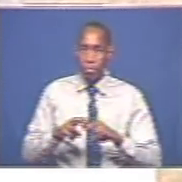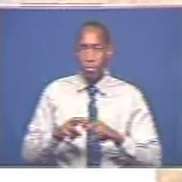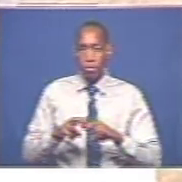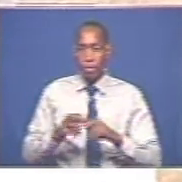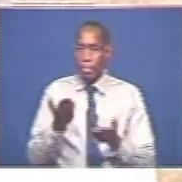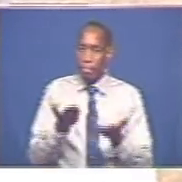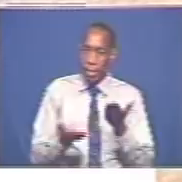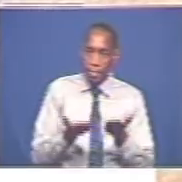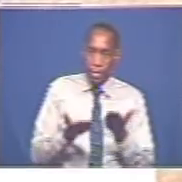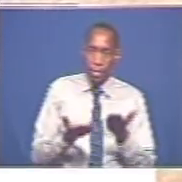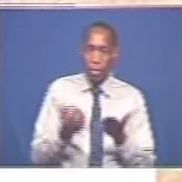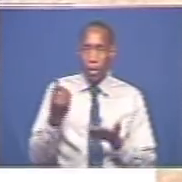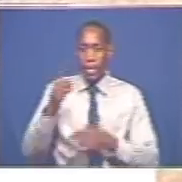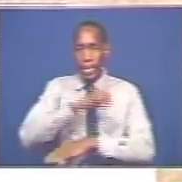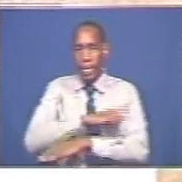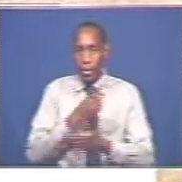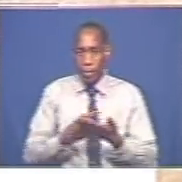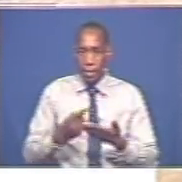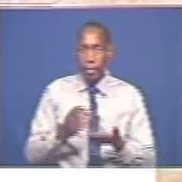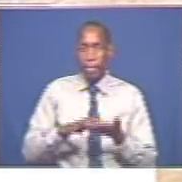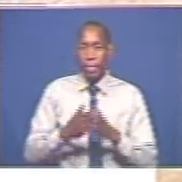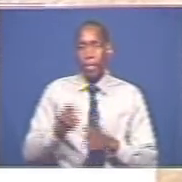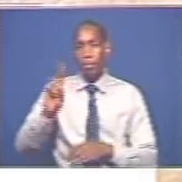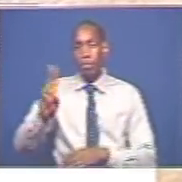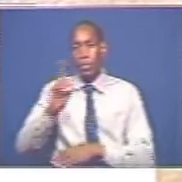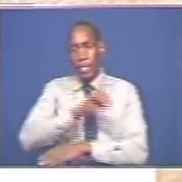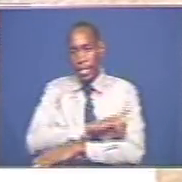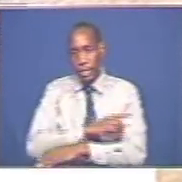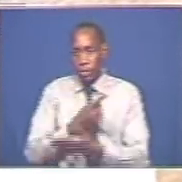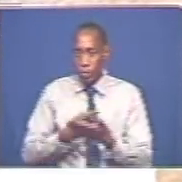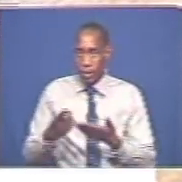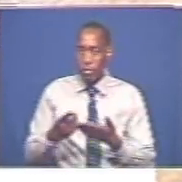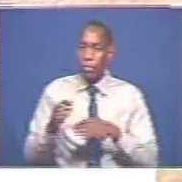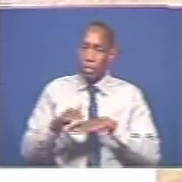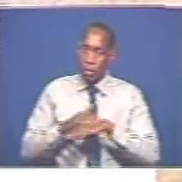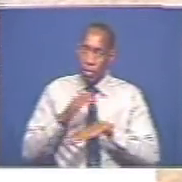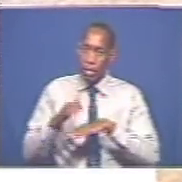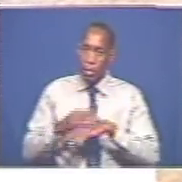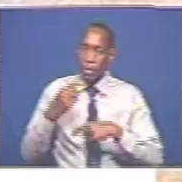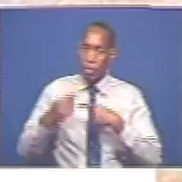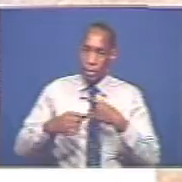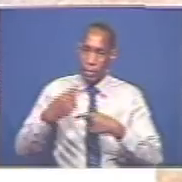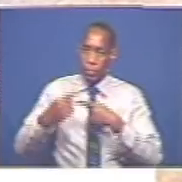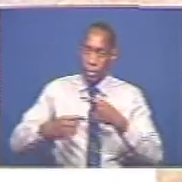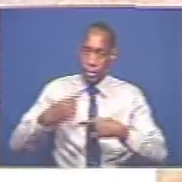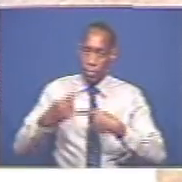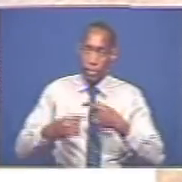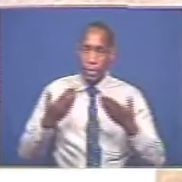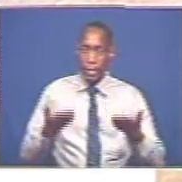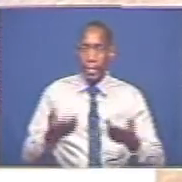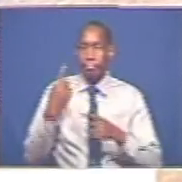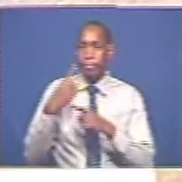maybe a day in a week, then it went to 2 days in a week. Mm-hmm. Then slowly, and then it went on, and now